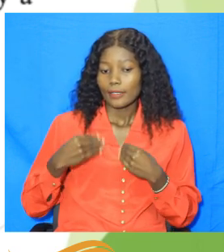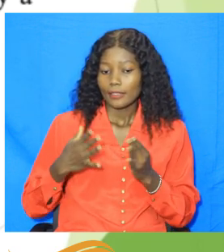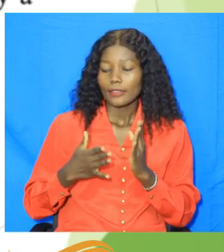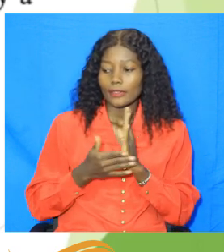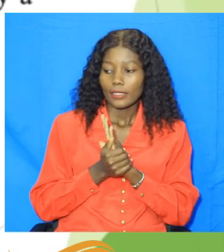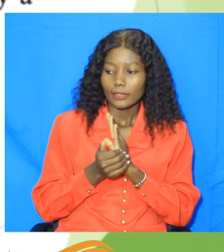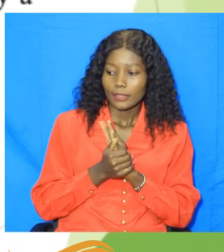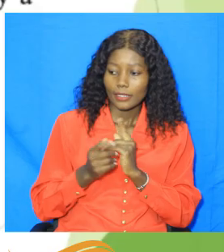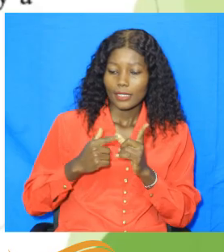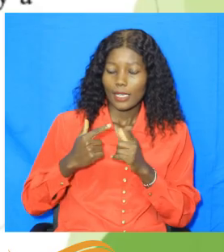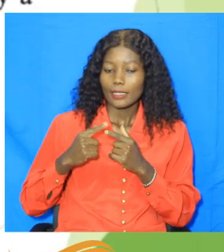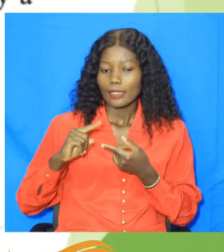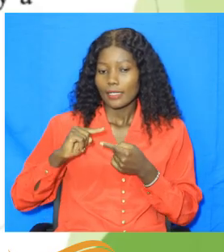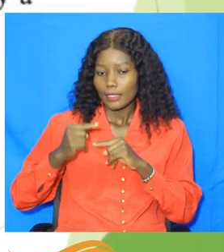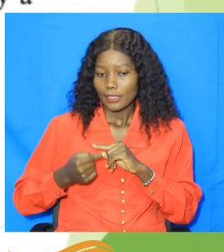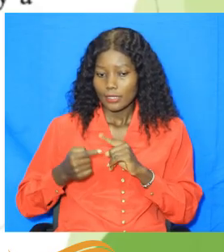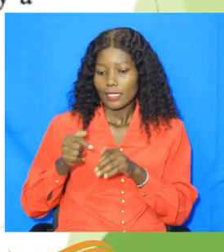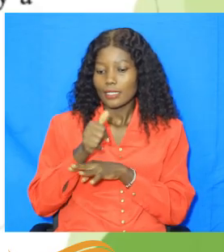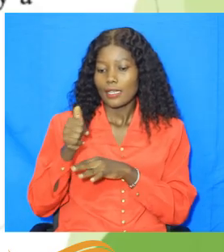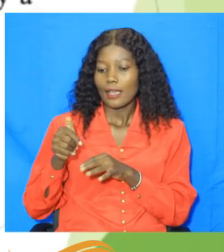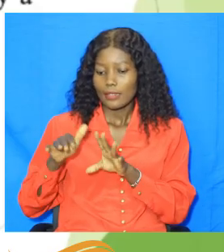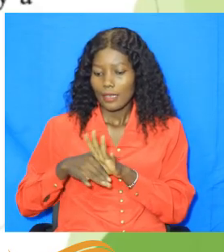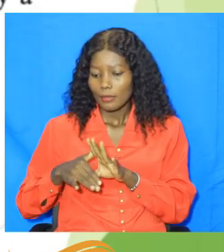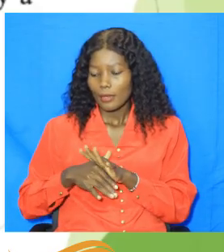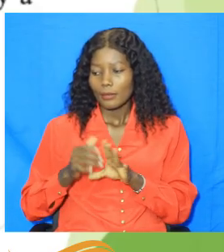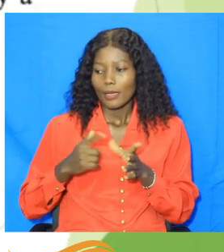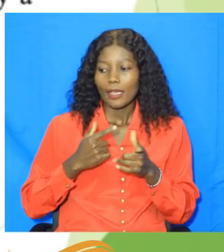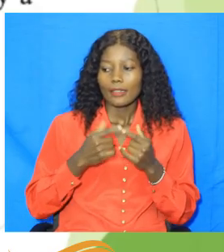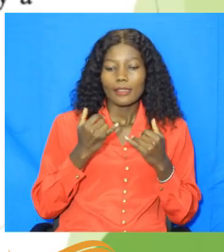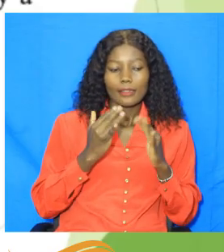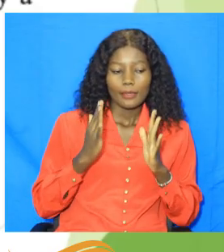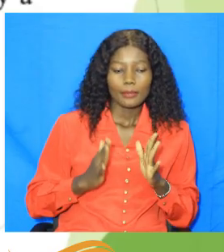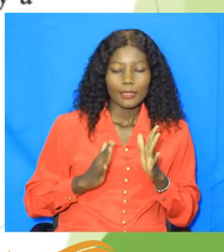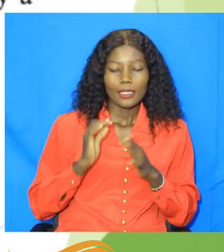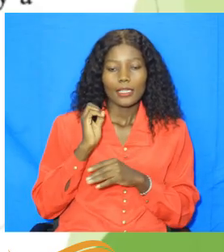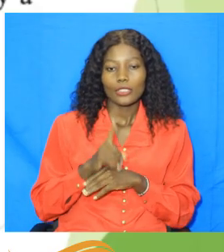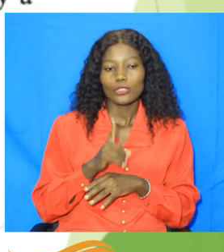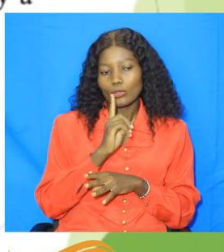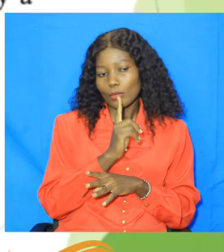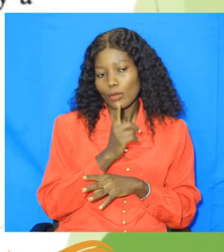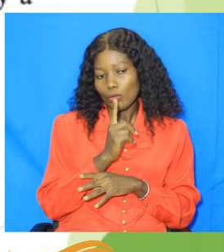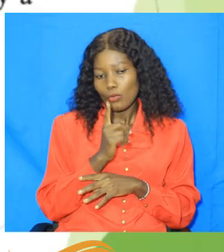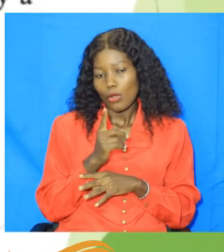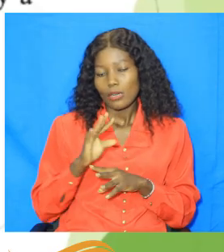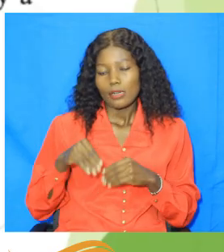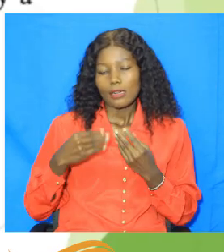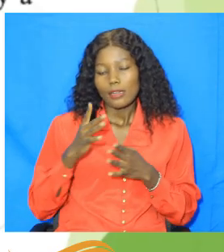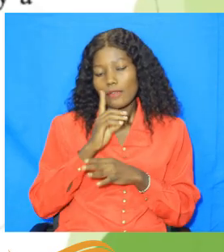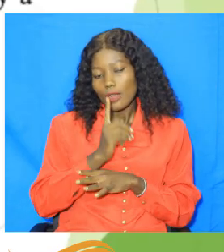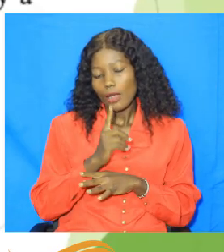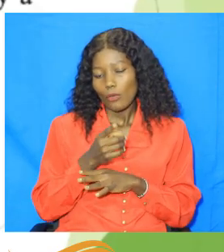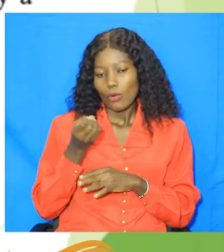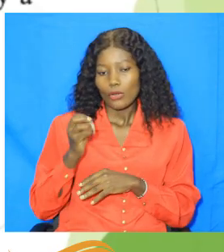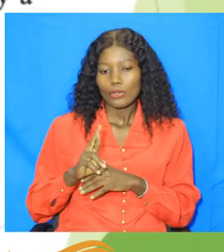opponent, then that athlete should be warned, should be given a warning